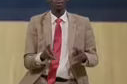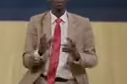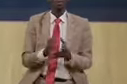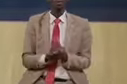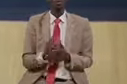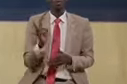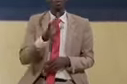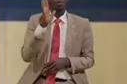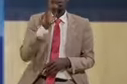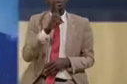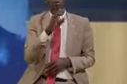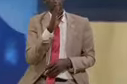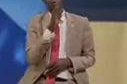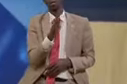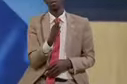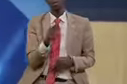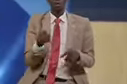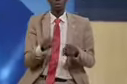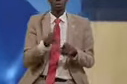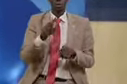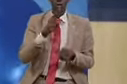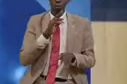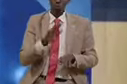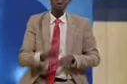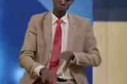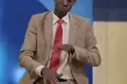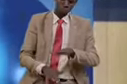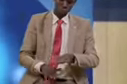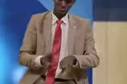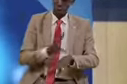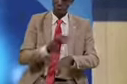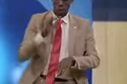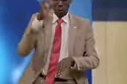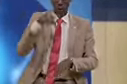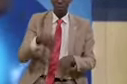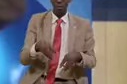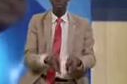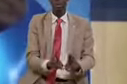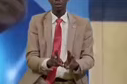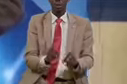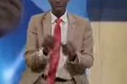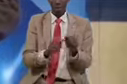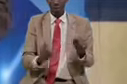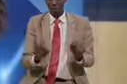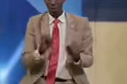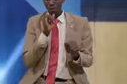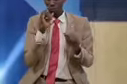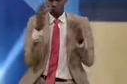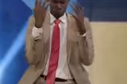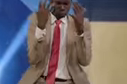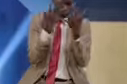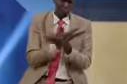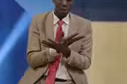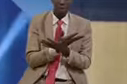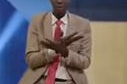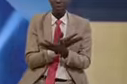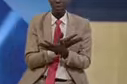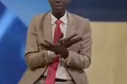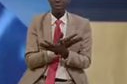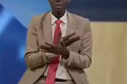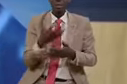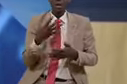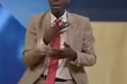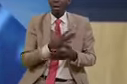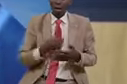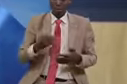be? As you are walking and there's no light. Everything is dark. The soul, dark. The